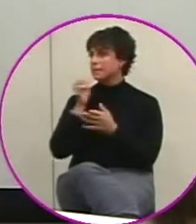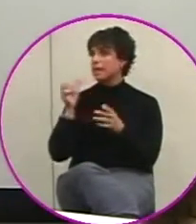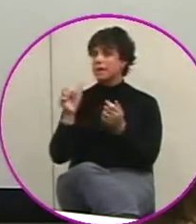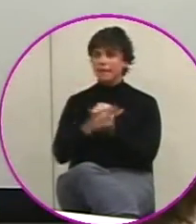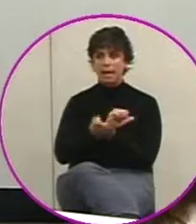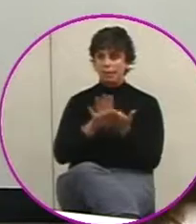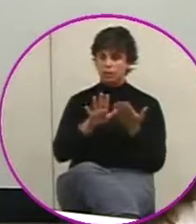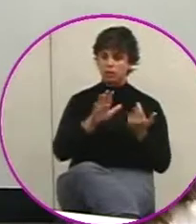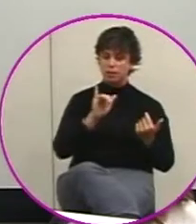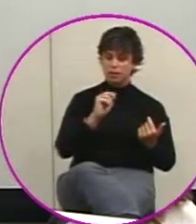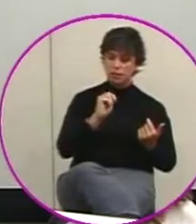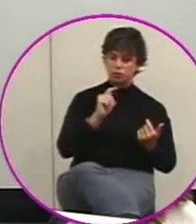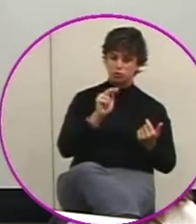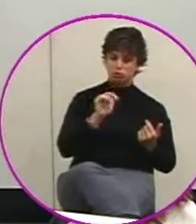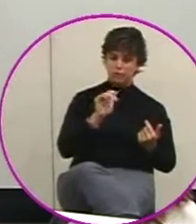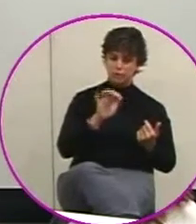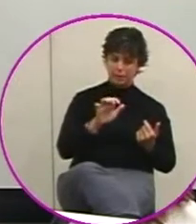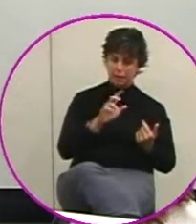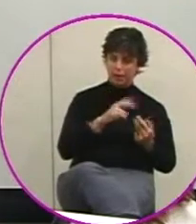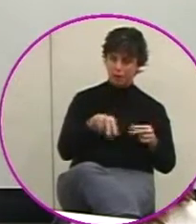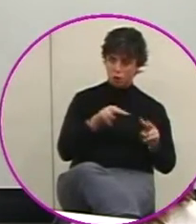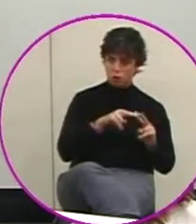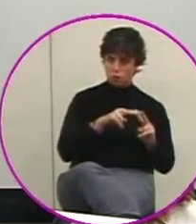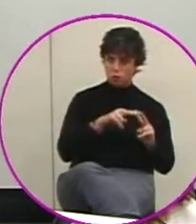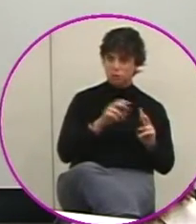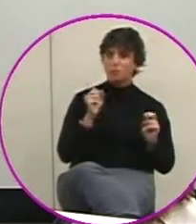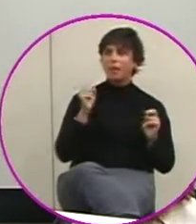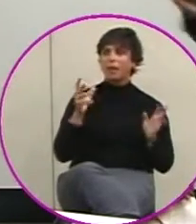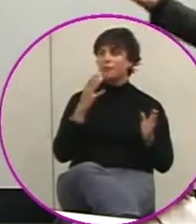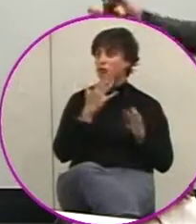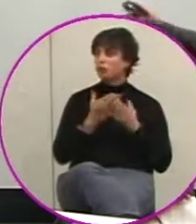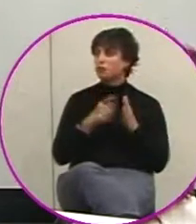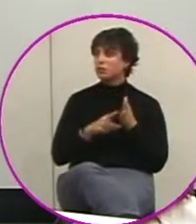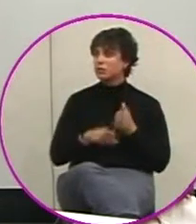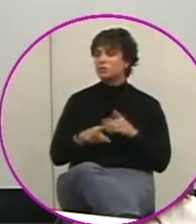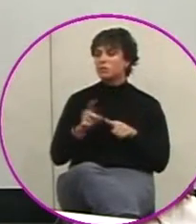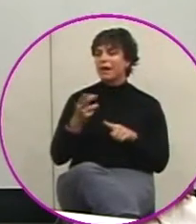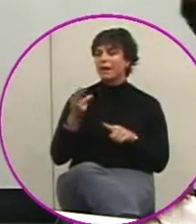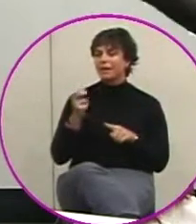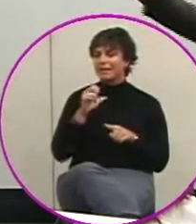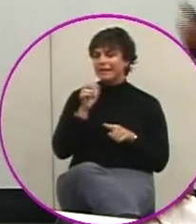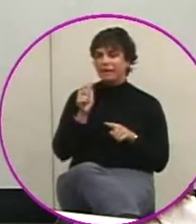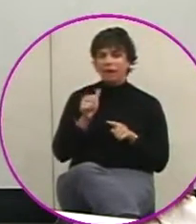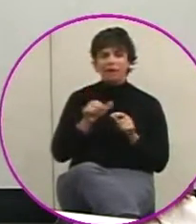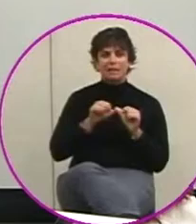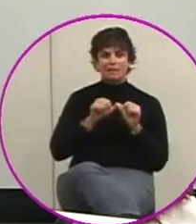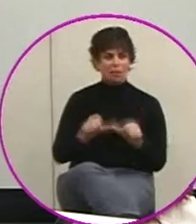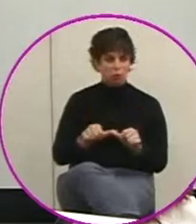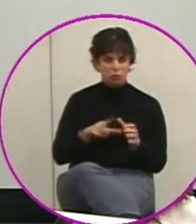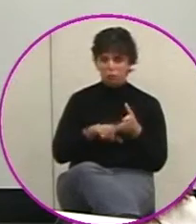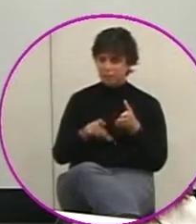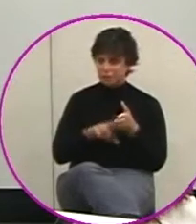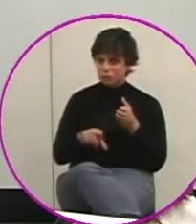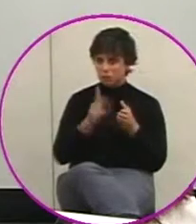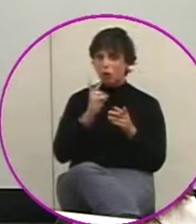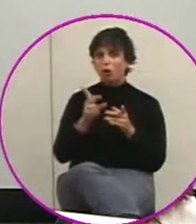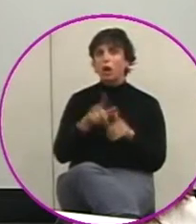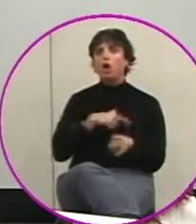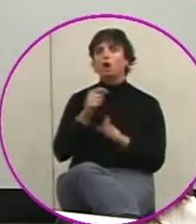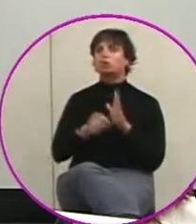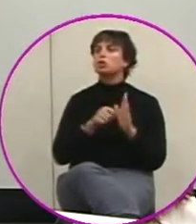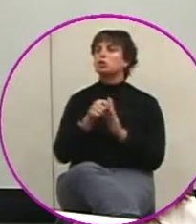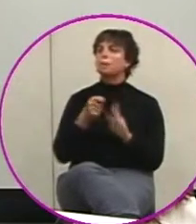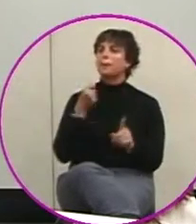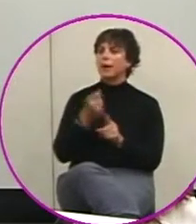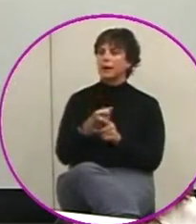value. There's a lot of good research. He simply didn't carry the research out far enough to look at longer term impact.